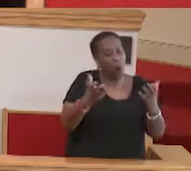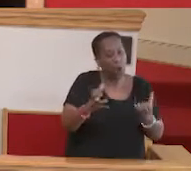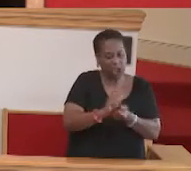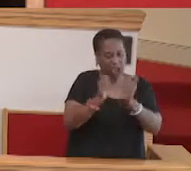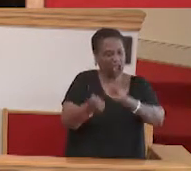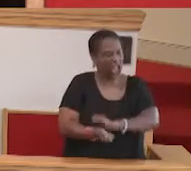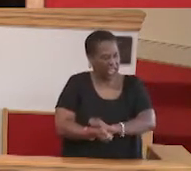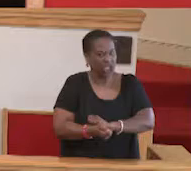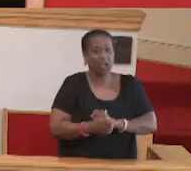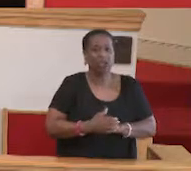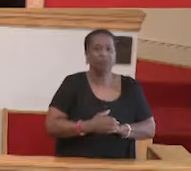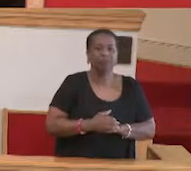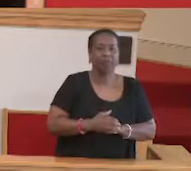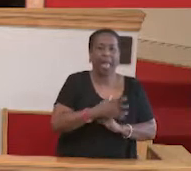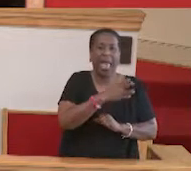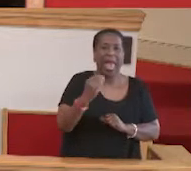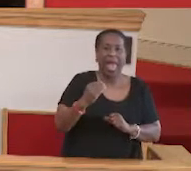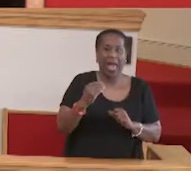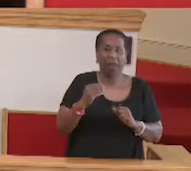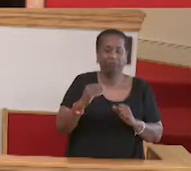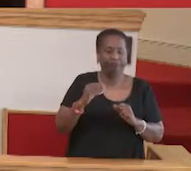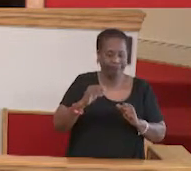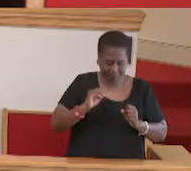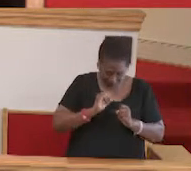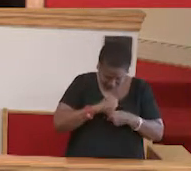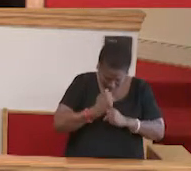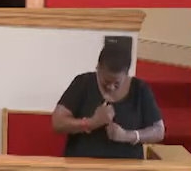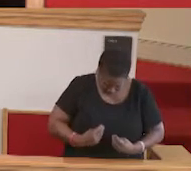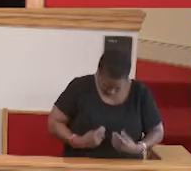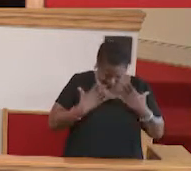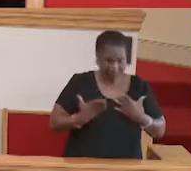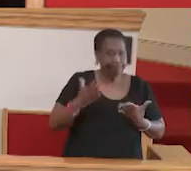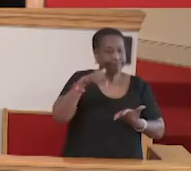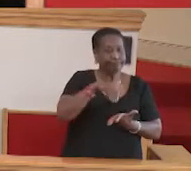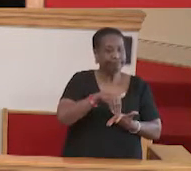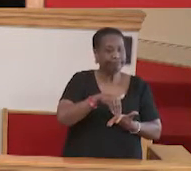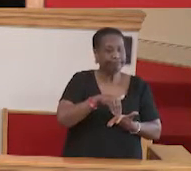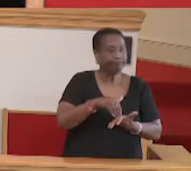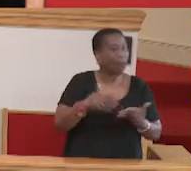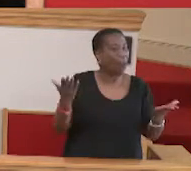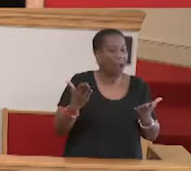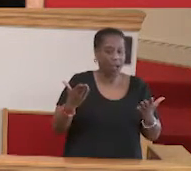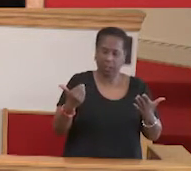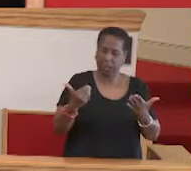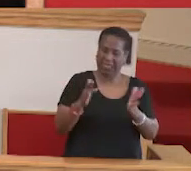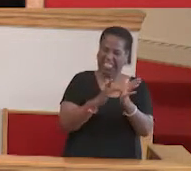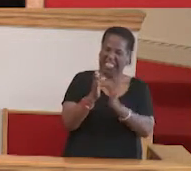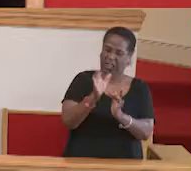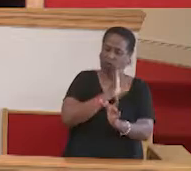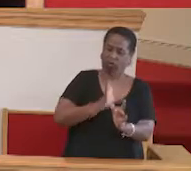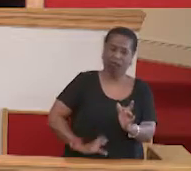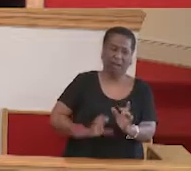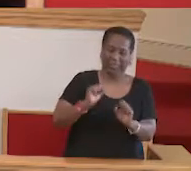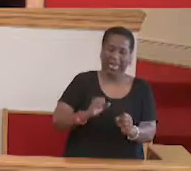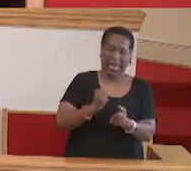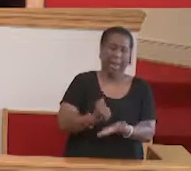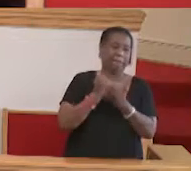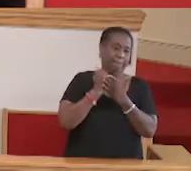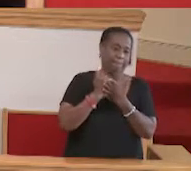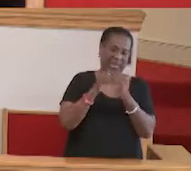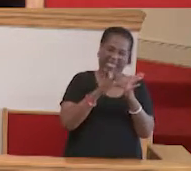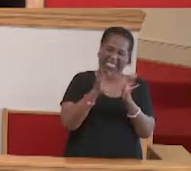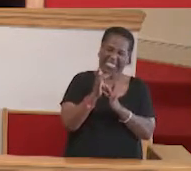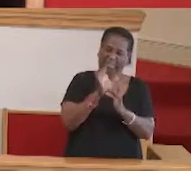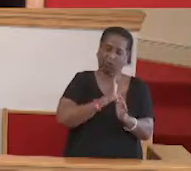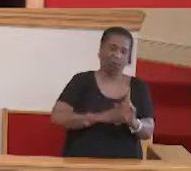change and recreation is none other than Jesus Christ. So as the choir